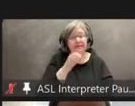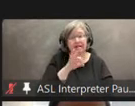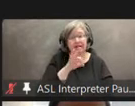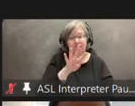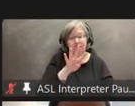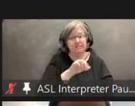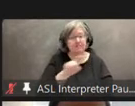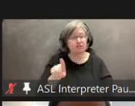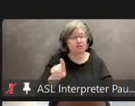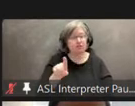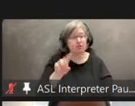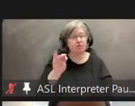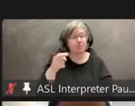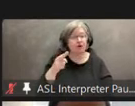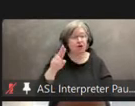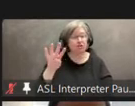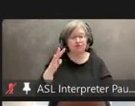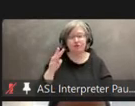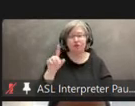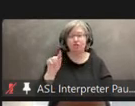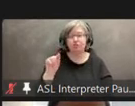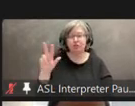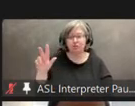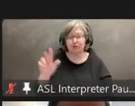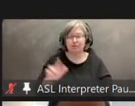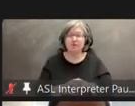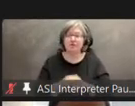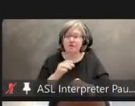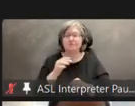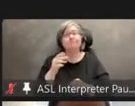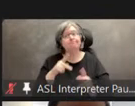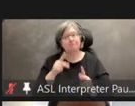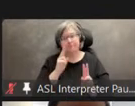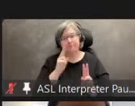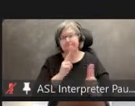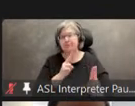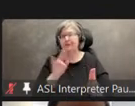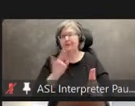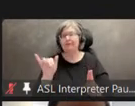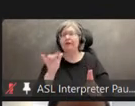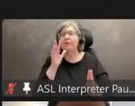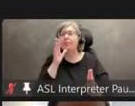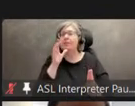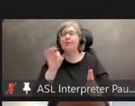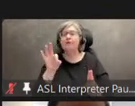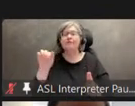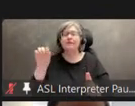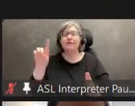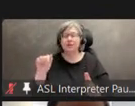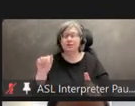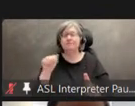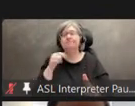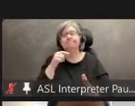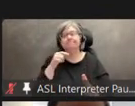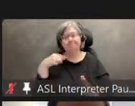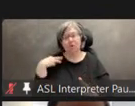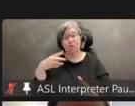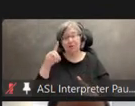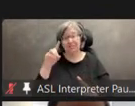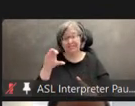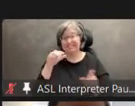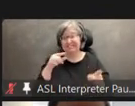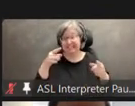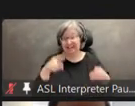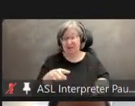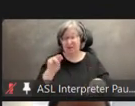4th, 2023. Judy Heumann, widely regarded as the mother of the ADA, passed away in Washington, D.C.,